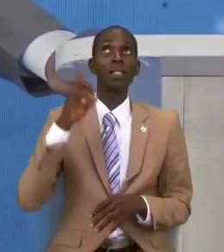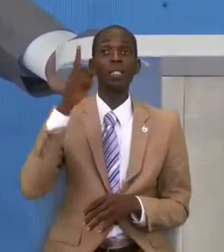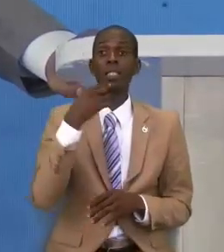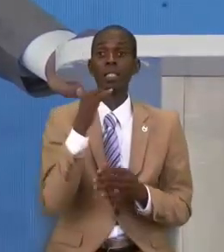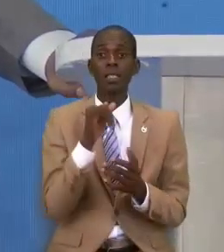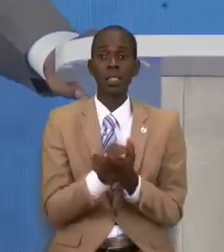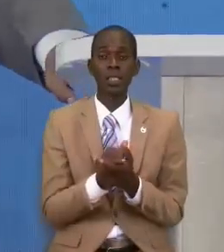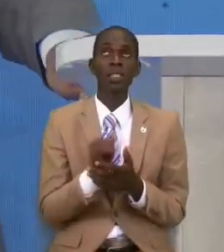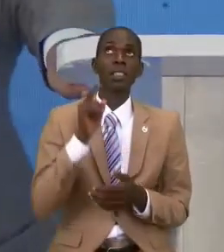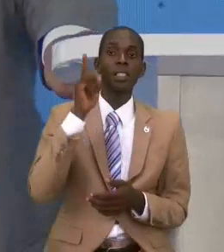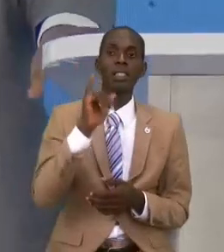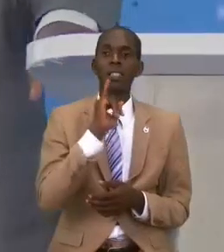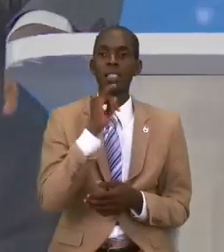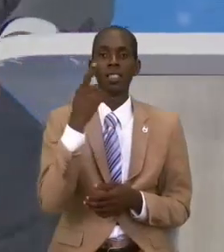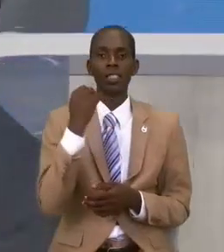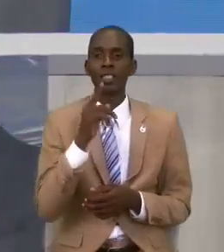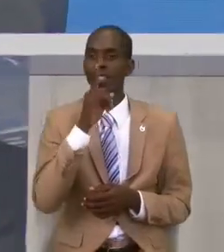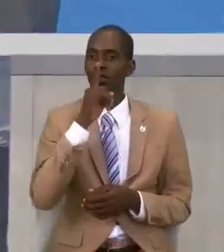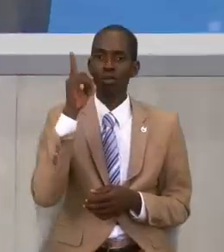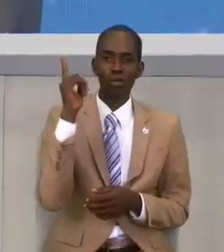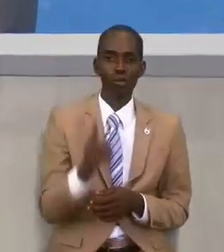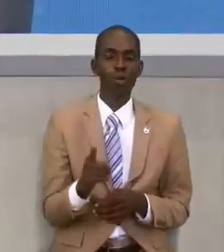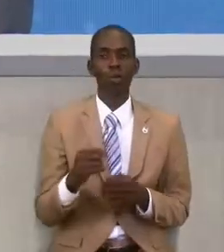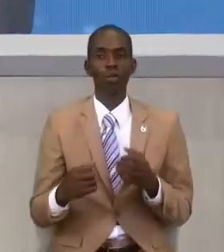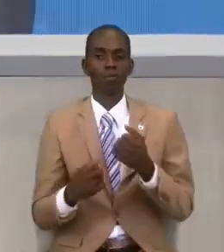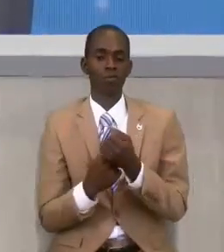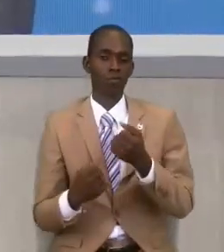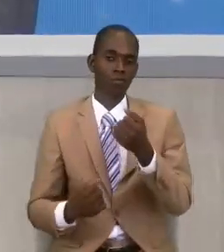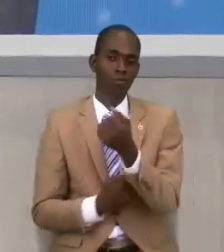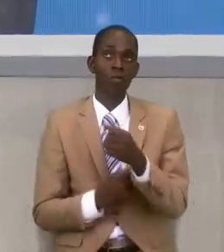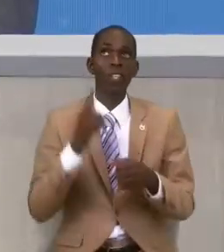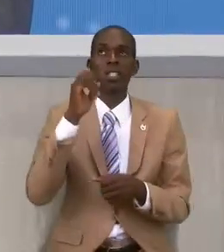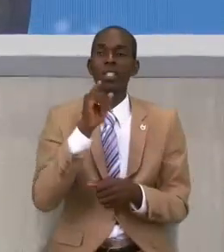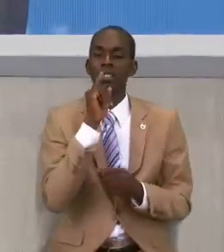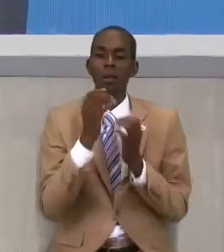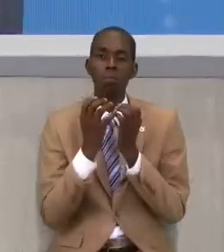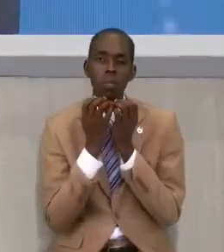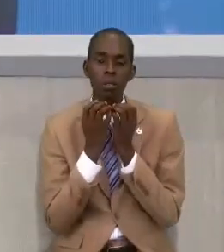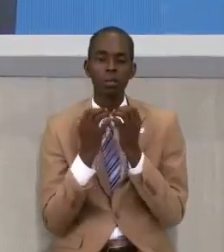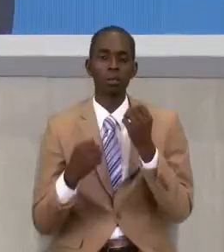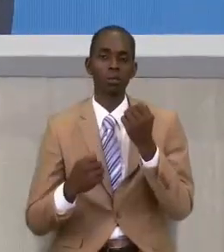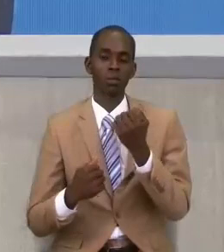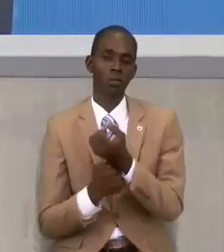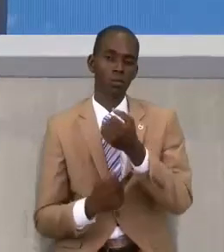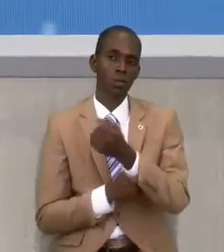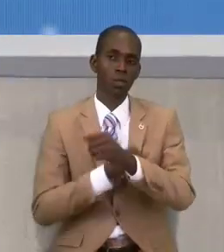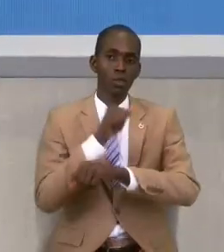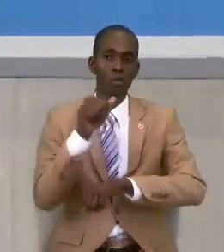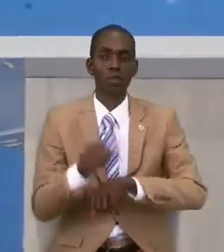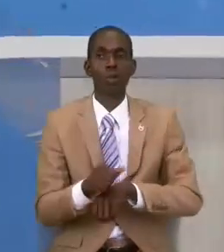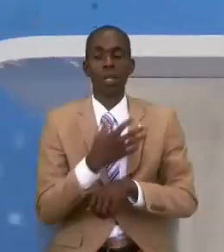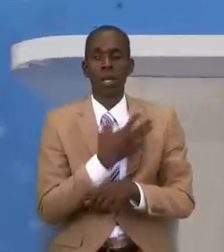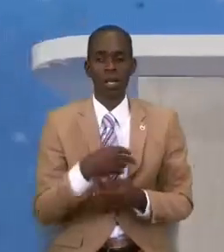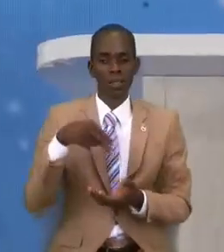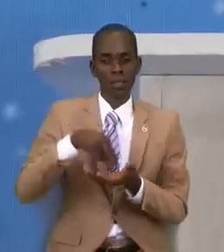precious cornerstone. And it is through that cornerstone, standing on that cornerstone, trusting in that cornerstone,